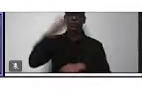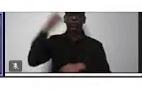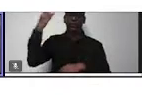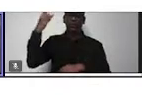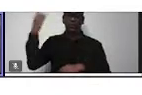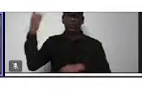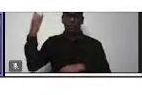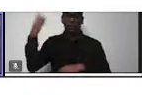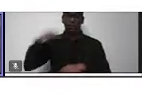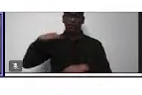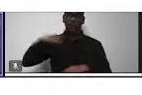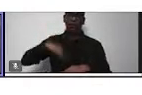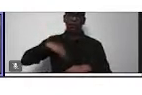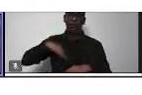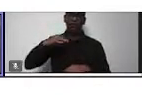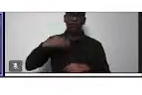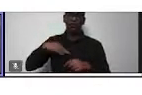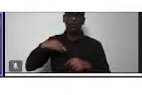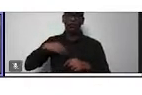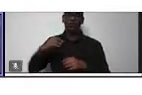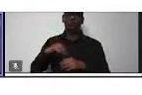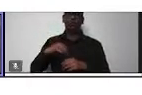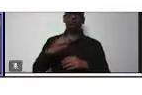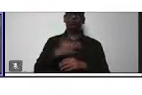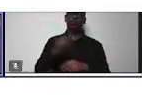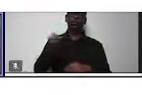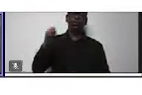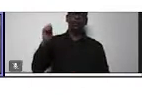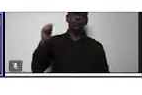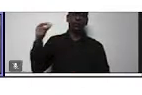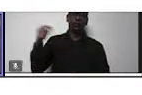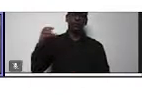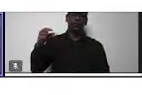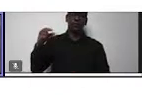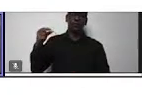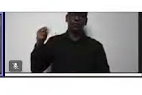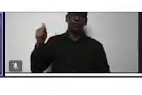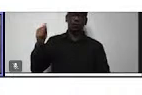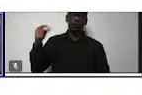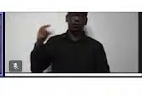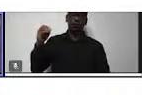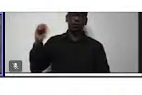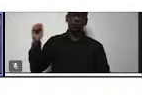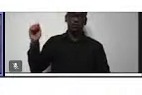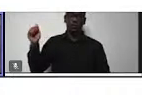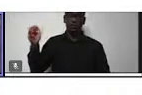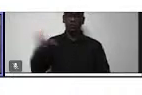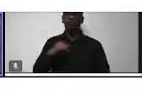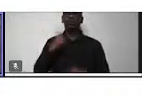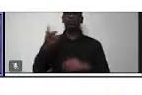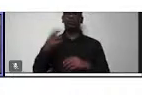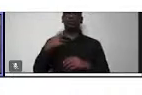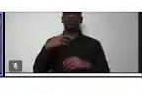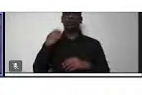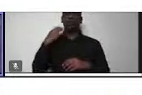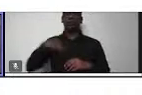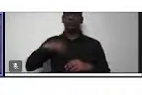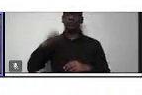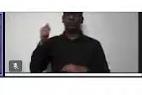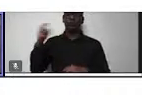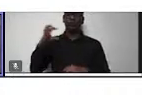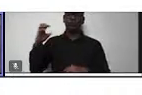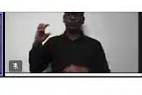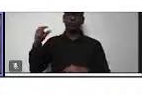from AGOA. So remember, in order to benefit from AGOA, the product needs to be eligible, and you need to meet the rules of origin,